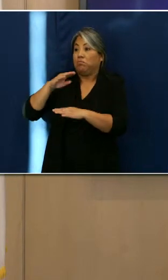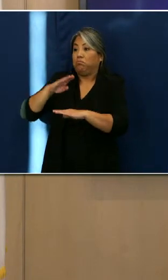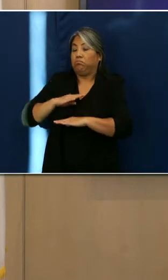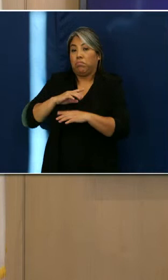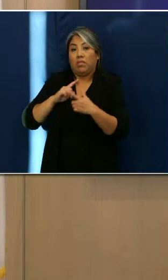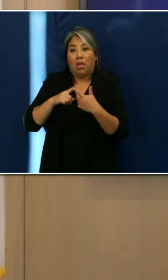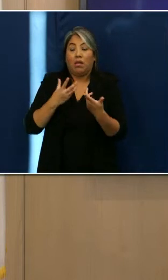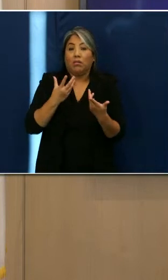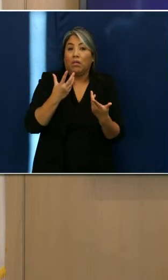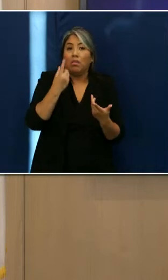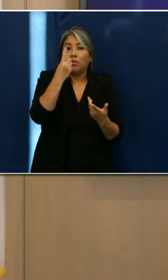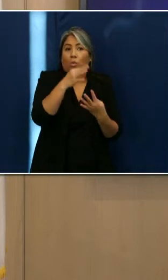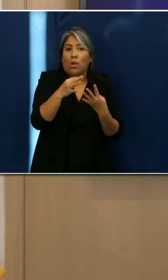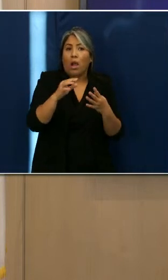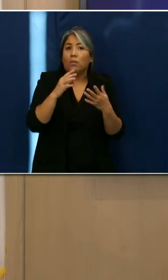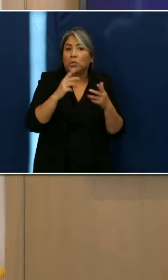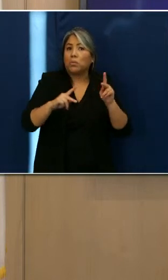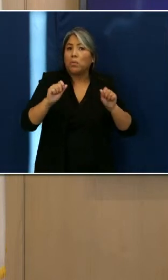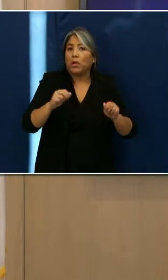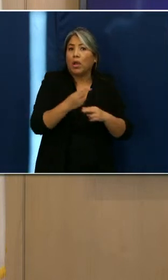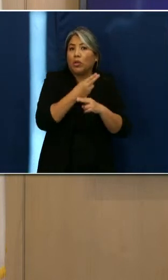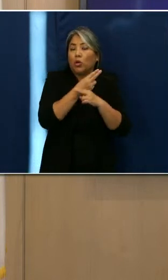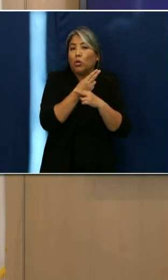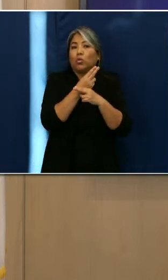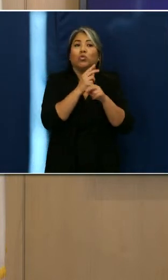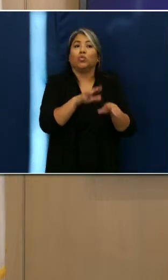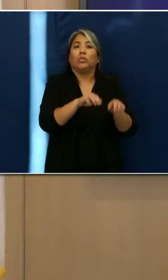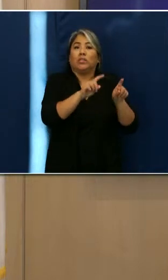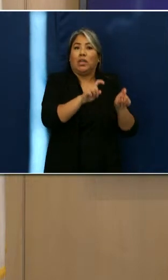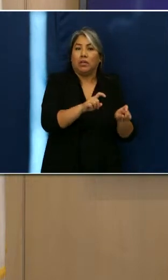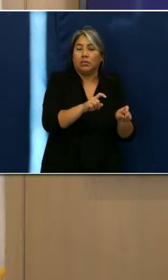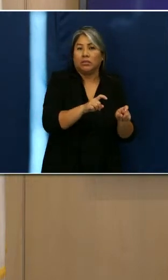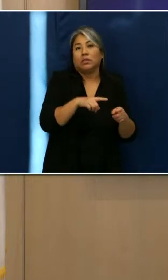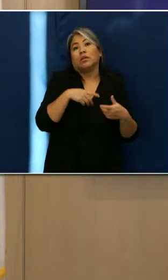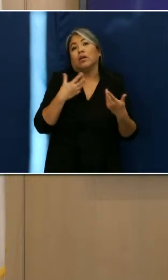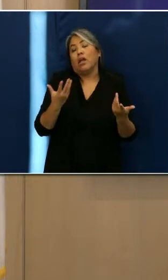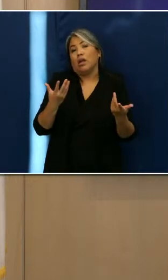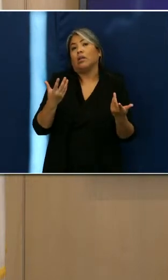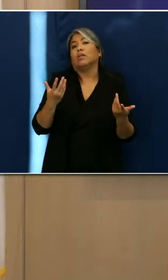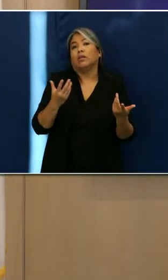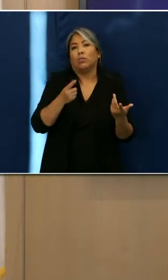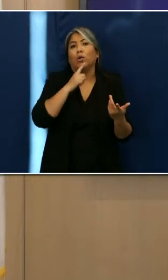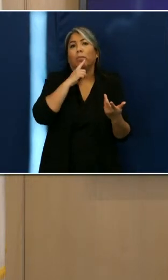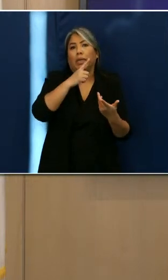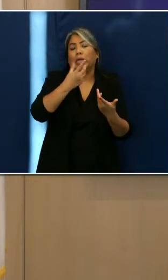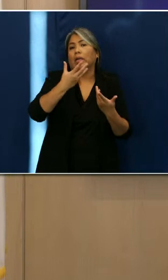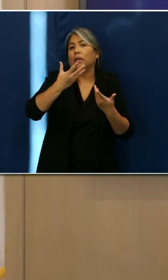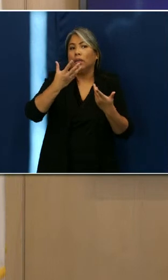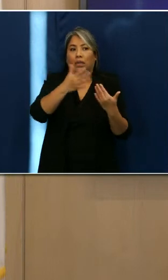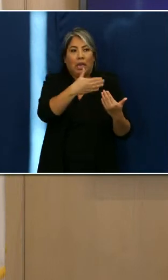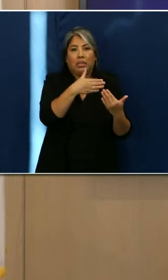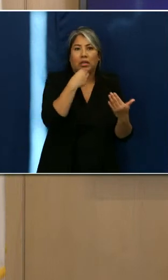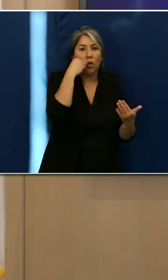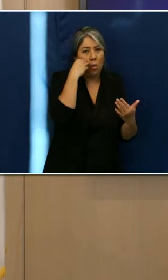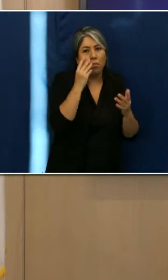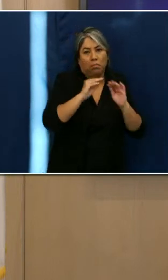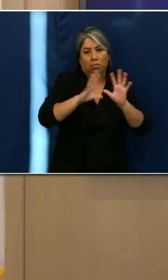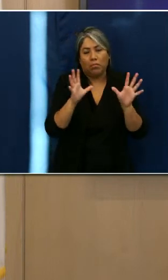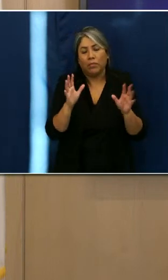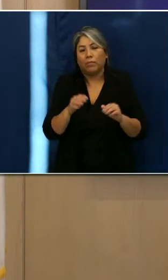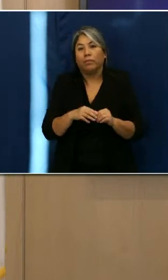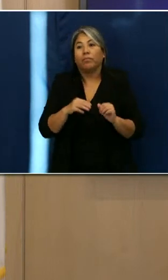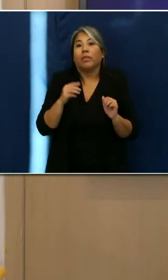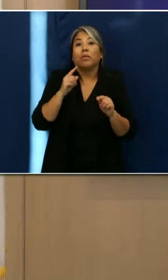among the options that the public can use to get a test, and it clearly would be convenient at home. Because those tests have